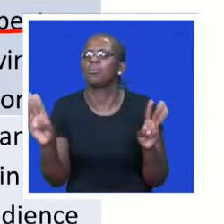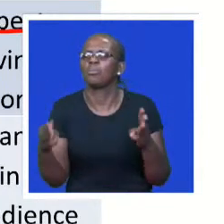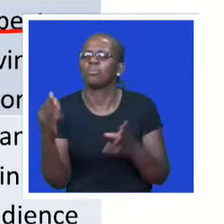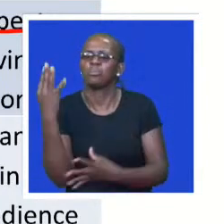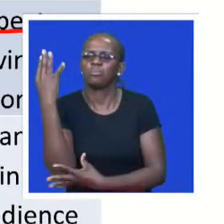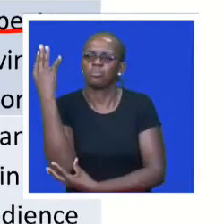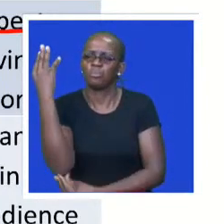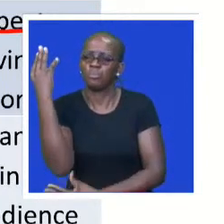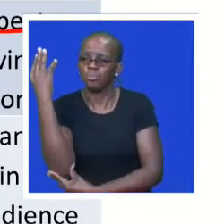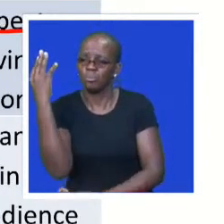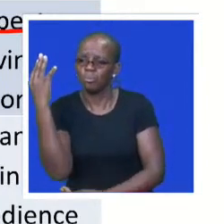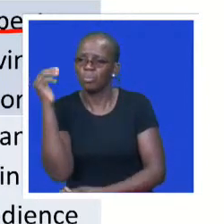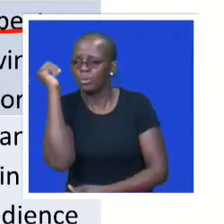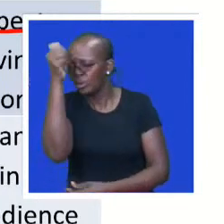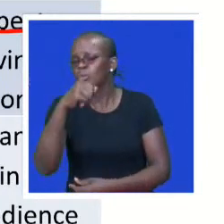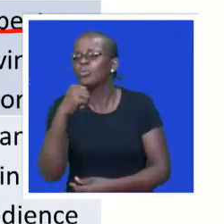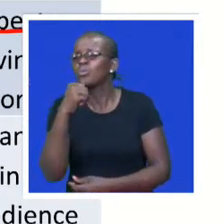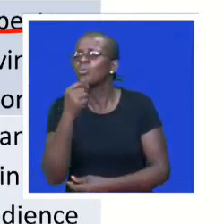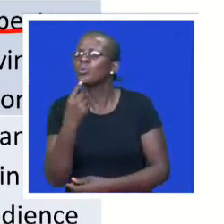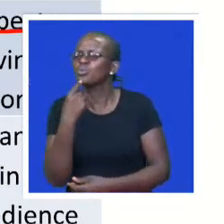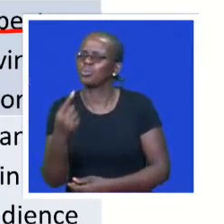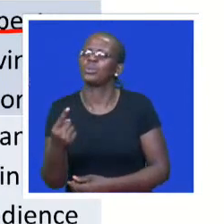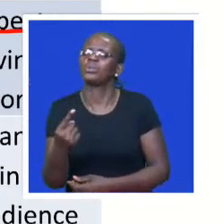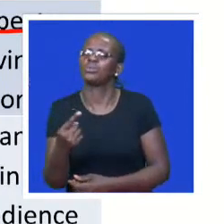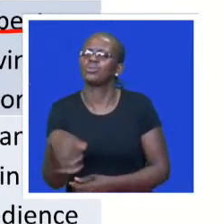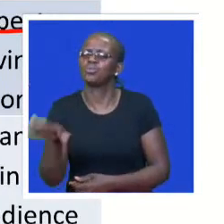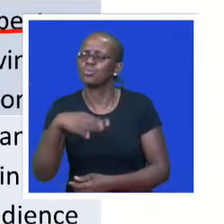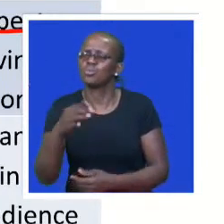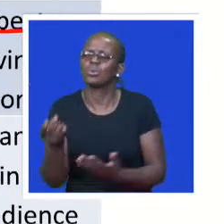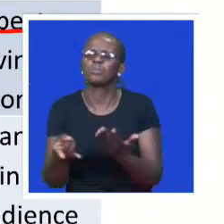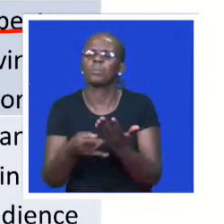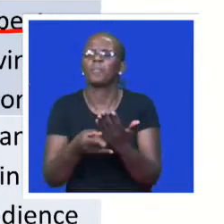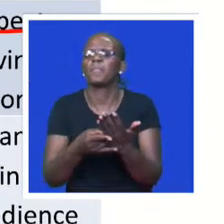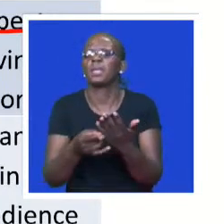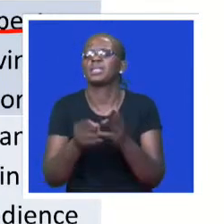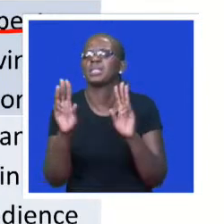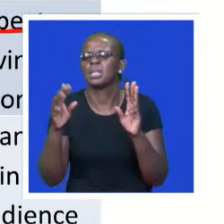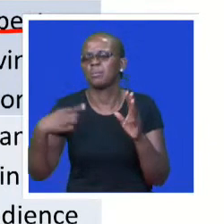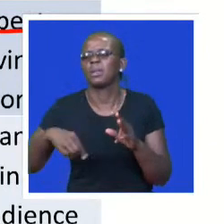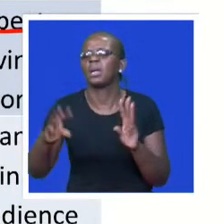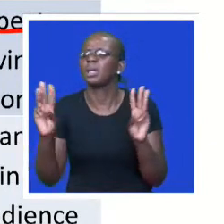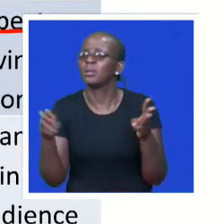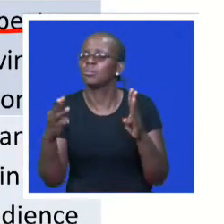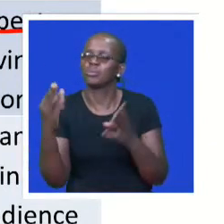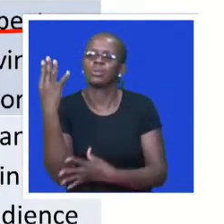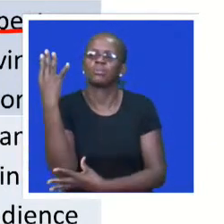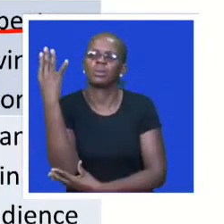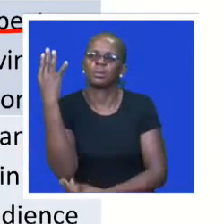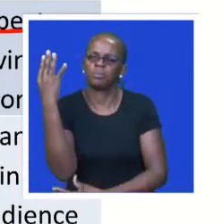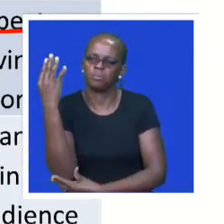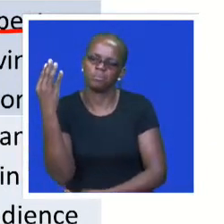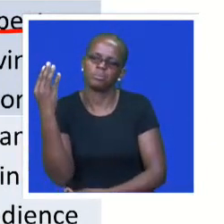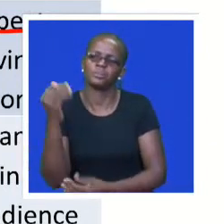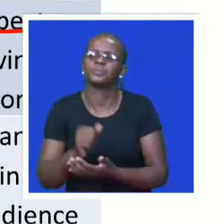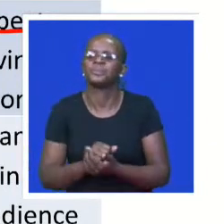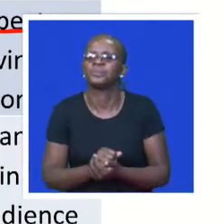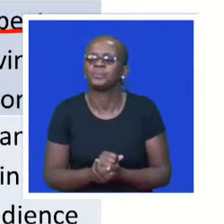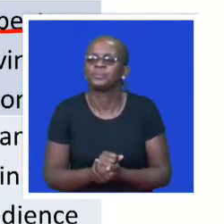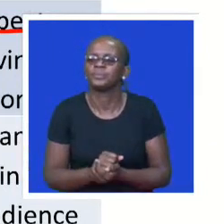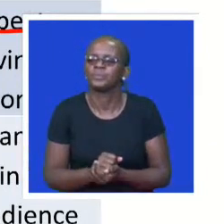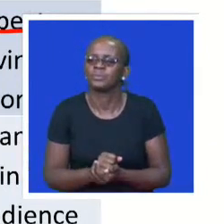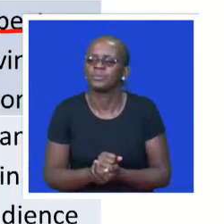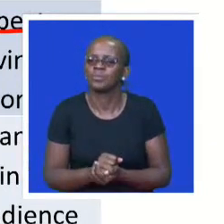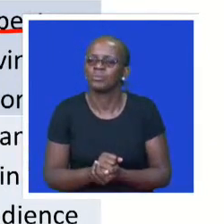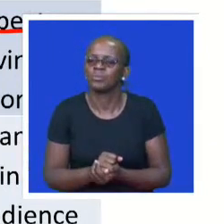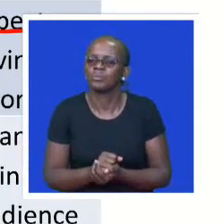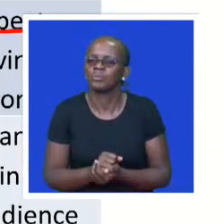generous, to give to the poor. Give to anyone who asks for anything from you. Give and it will be given back to you. That is what we are